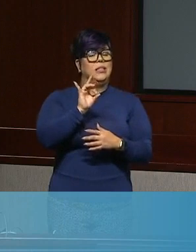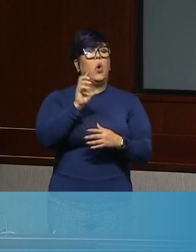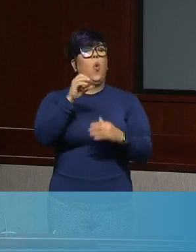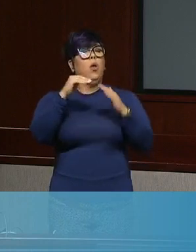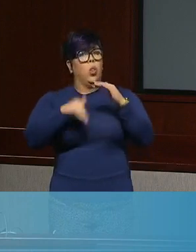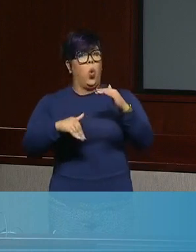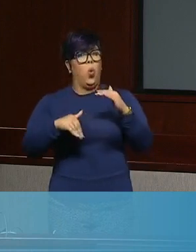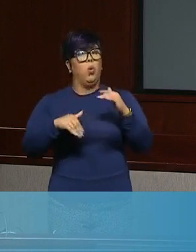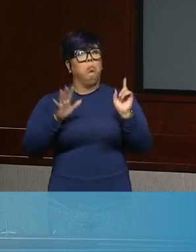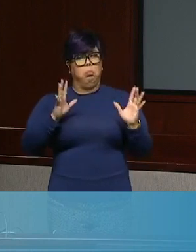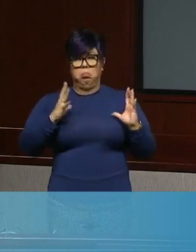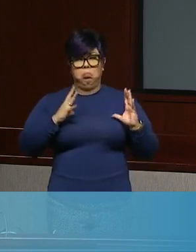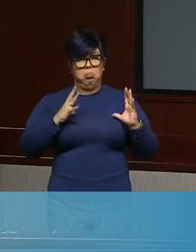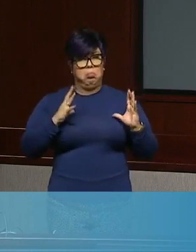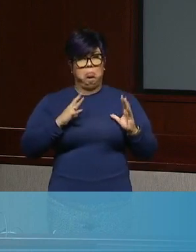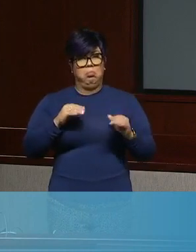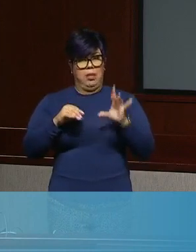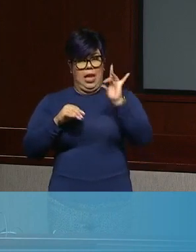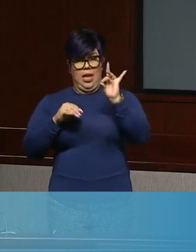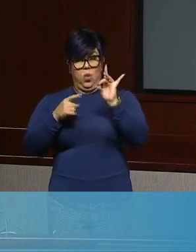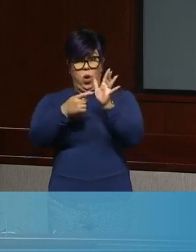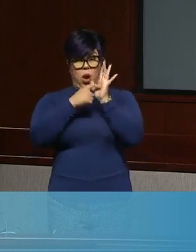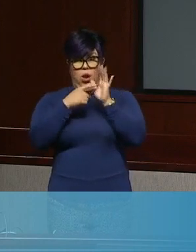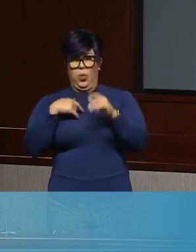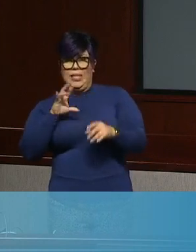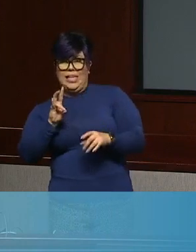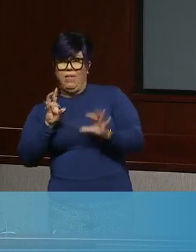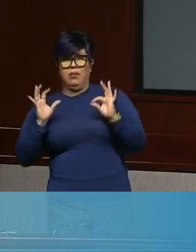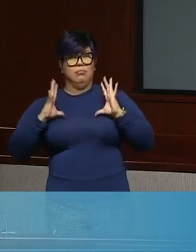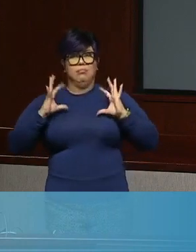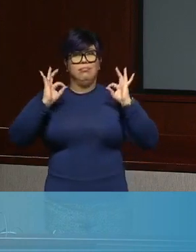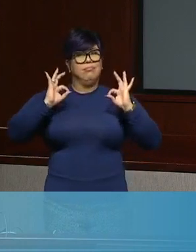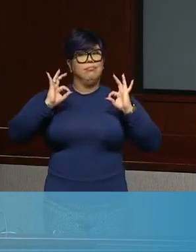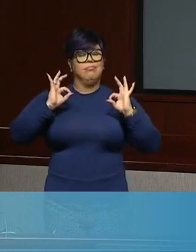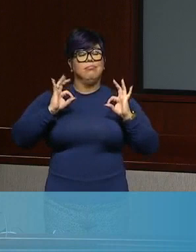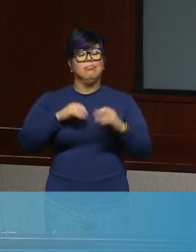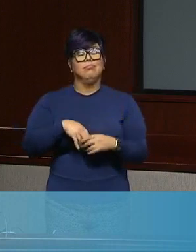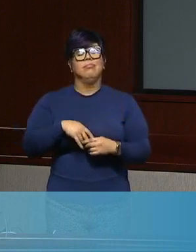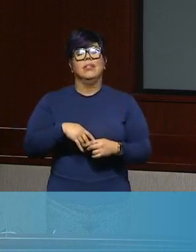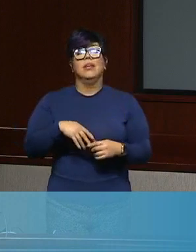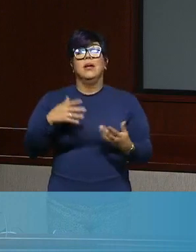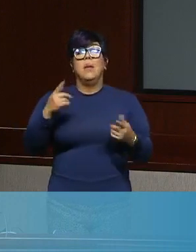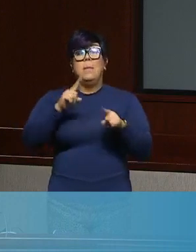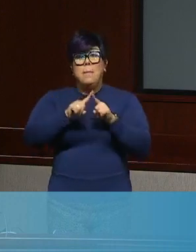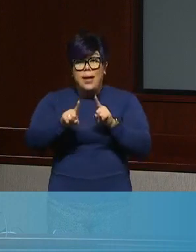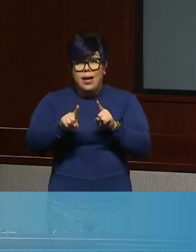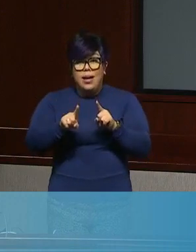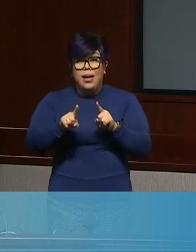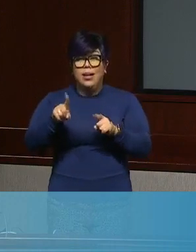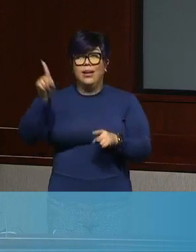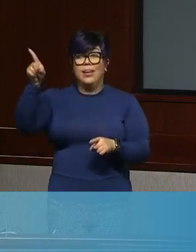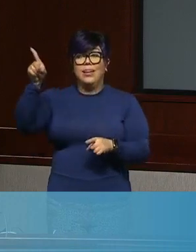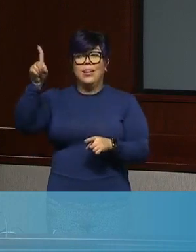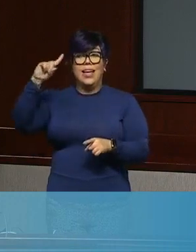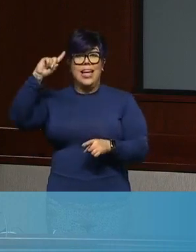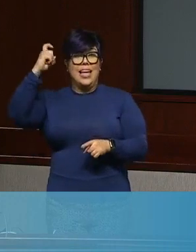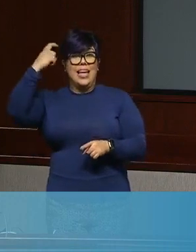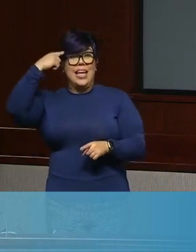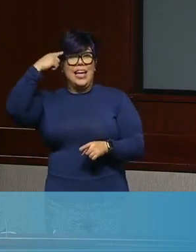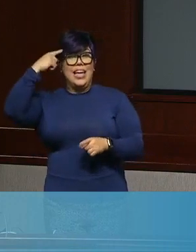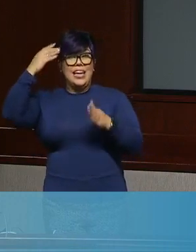below to move into the red tier. This is good news. The governor's added an